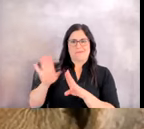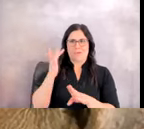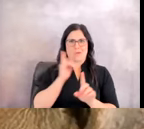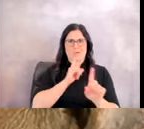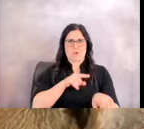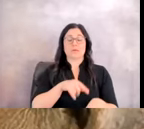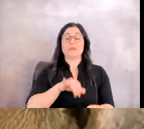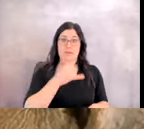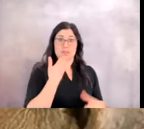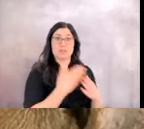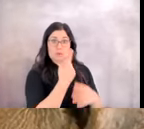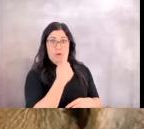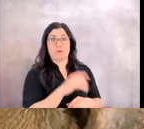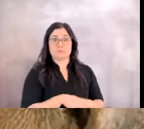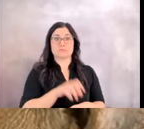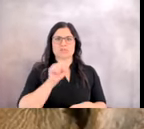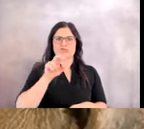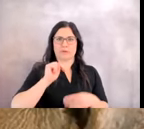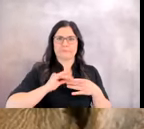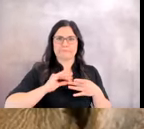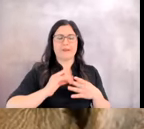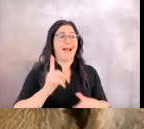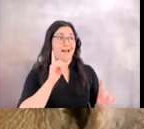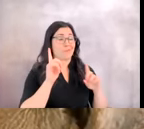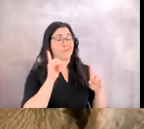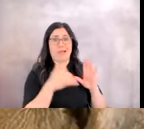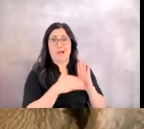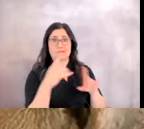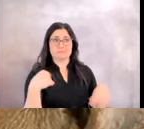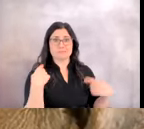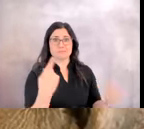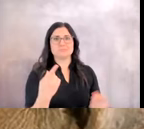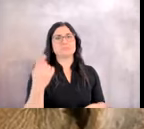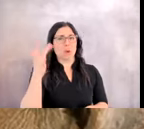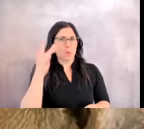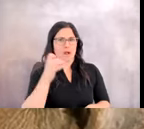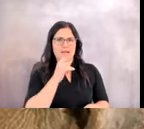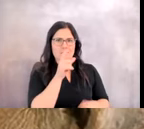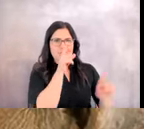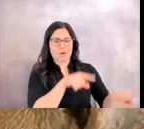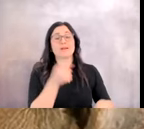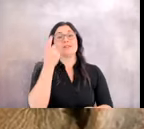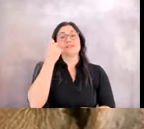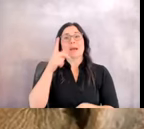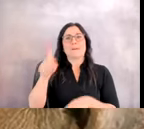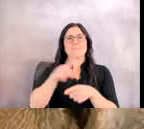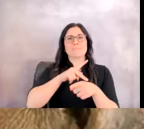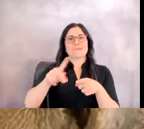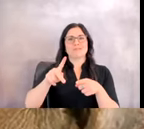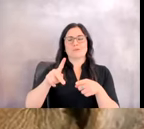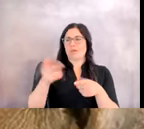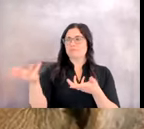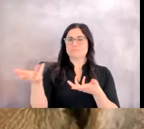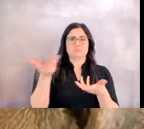Well, that's a good one. And I've heard that a lot in my time. And here's why. It's a professional courtesy as much as